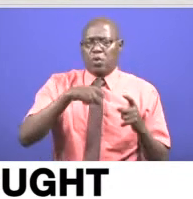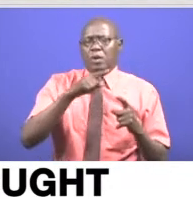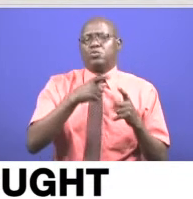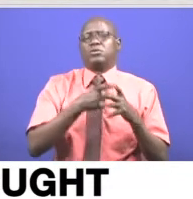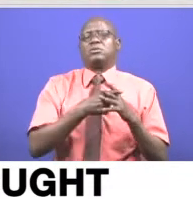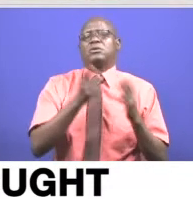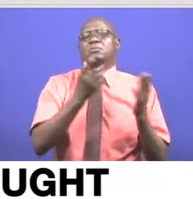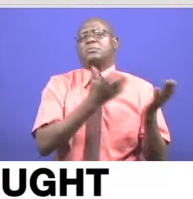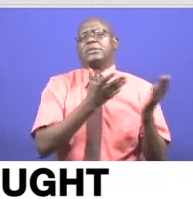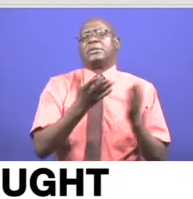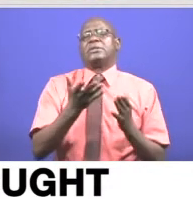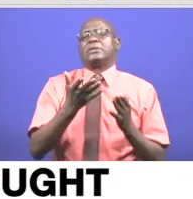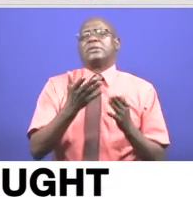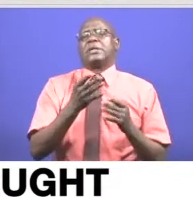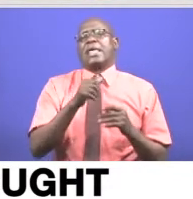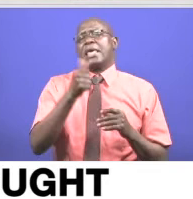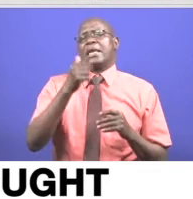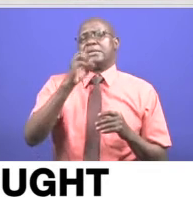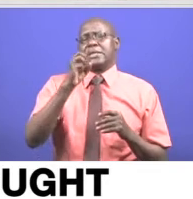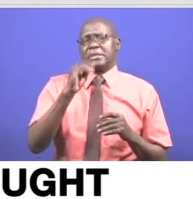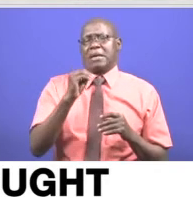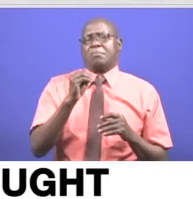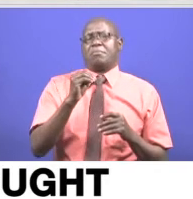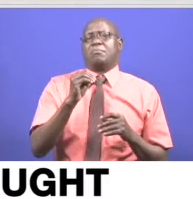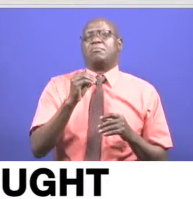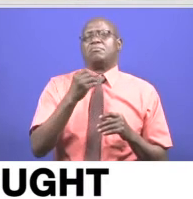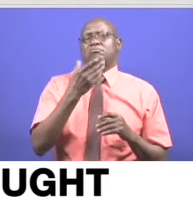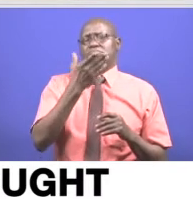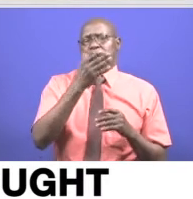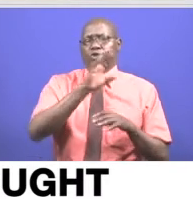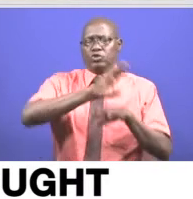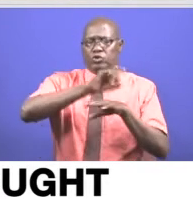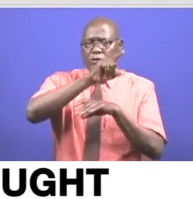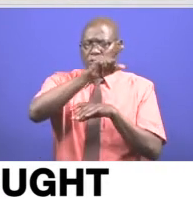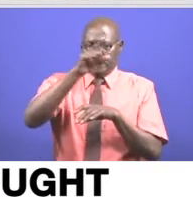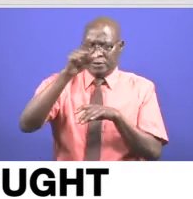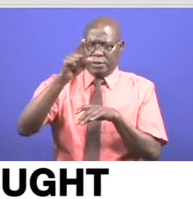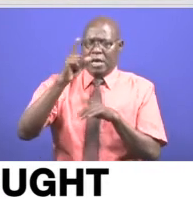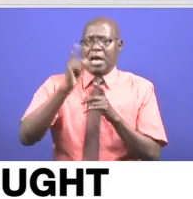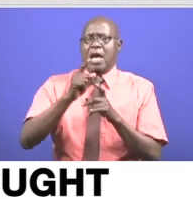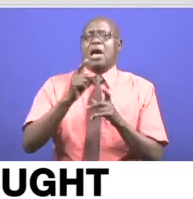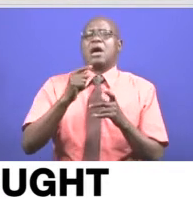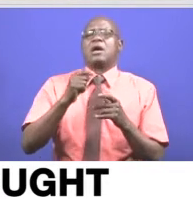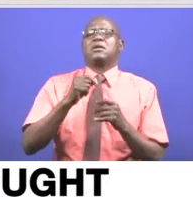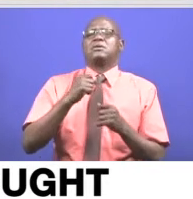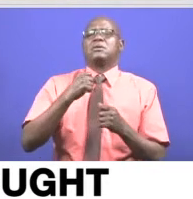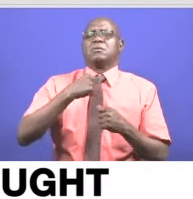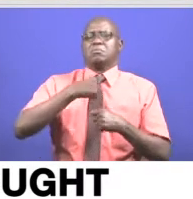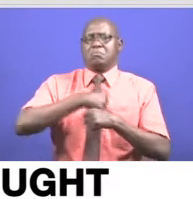in any of our Citam assembly. Then we'll be able to assemble, put the caravans together,